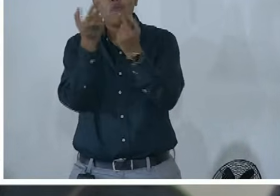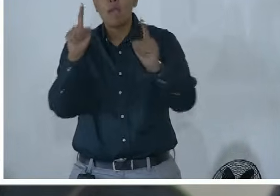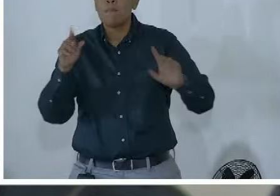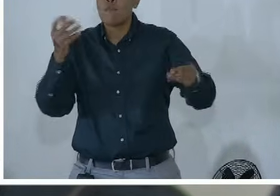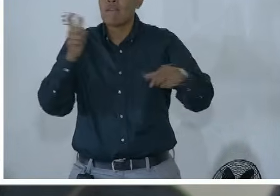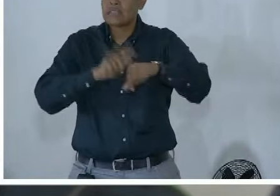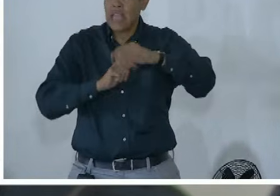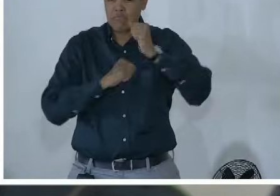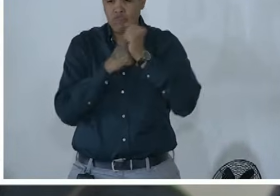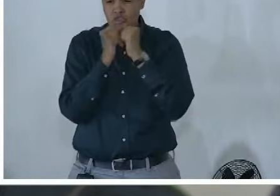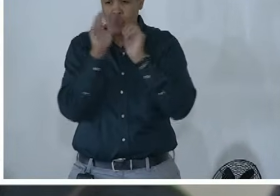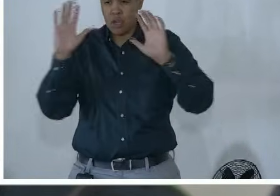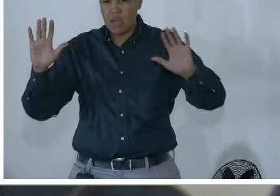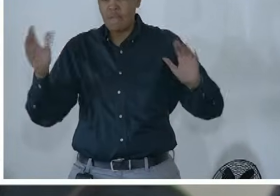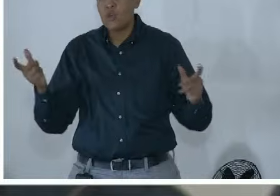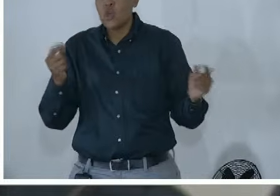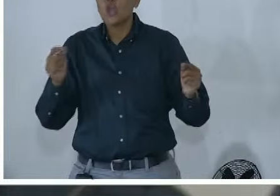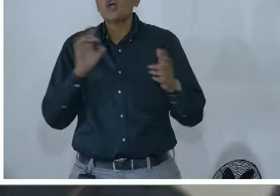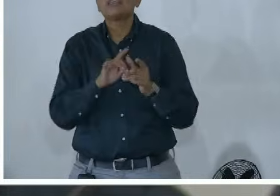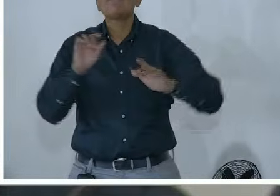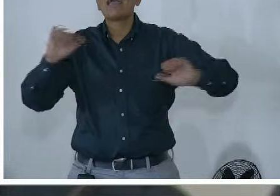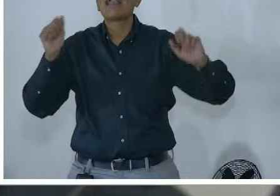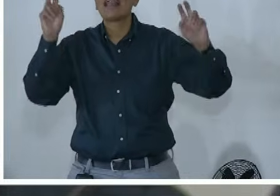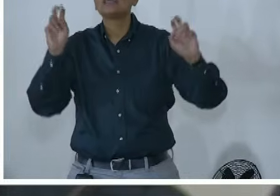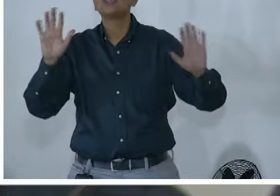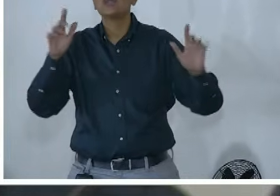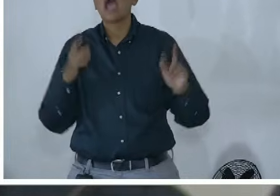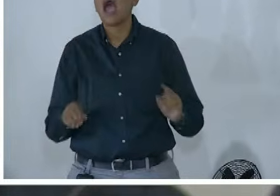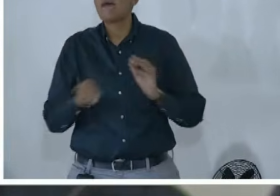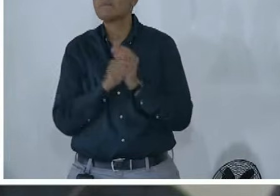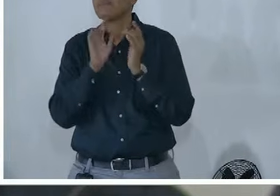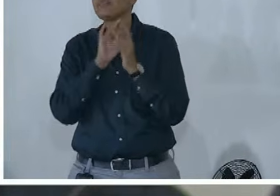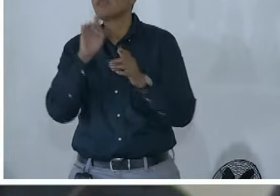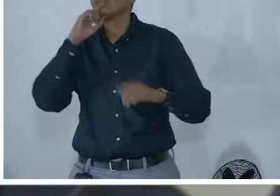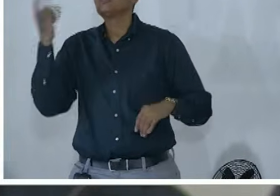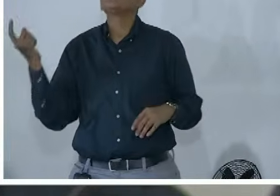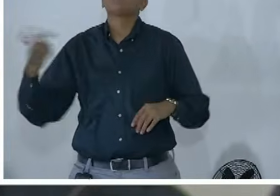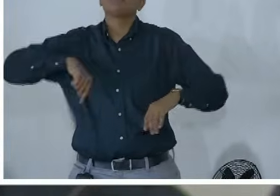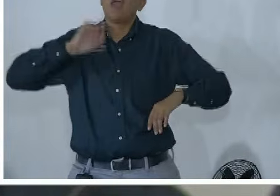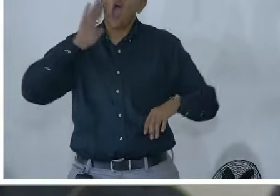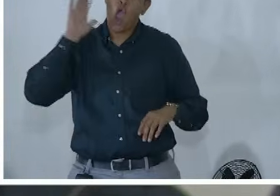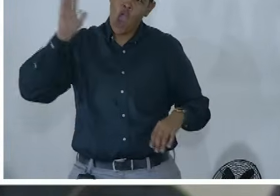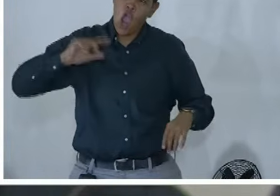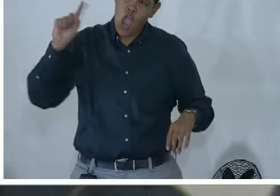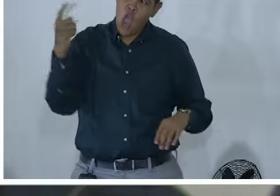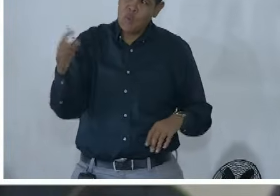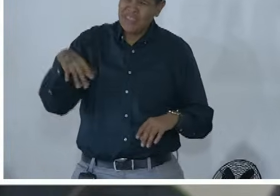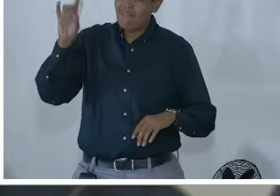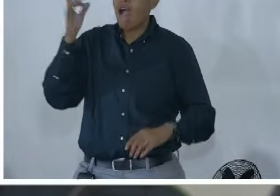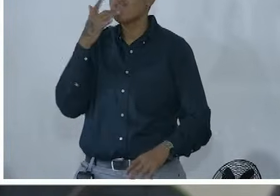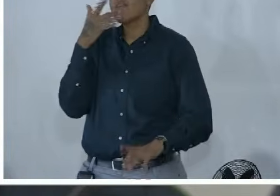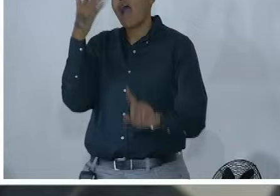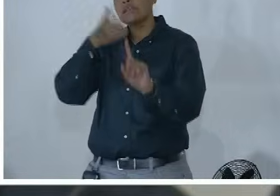time frame for the conduct of any matter is something that always finds